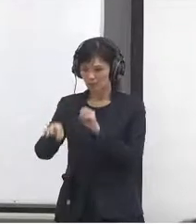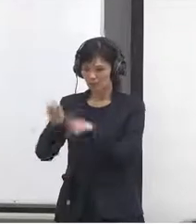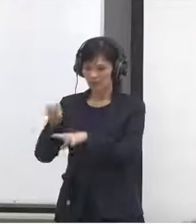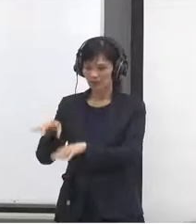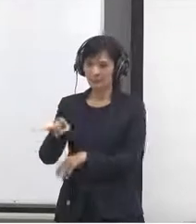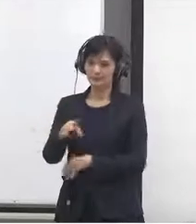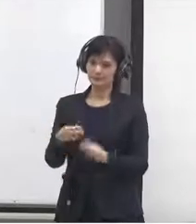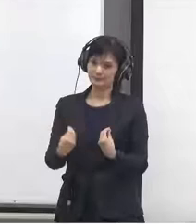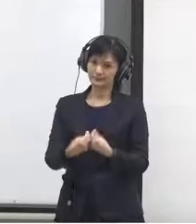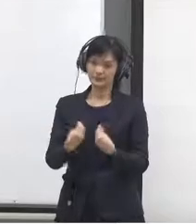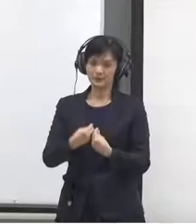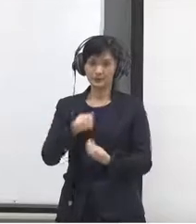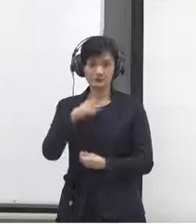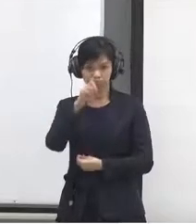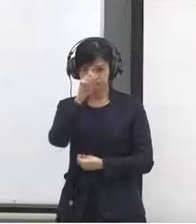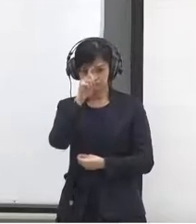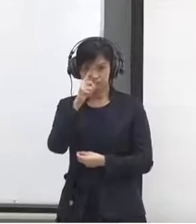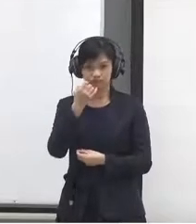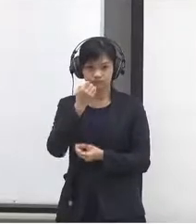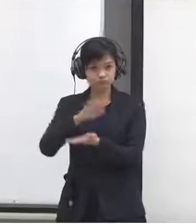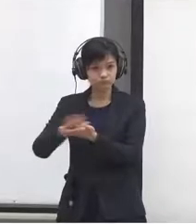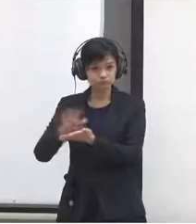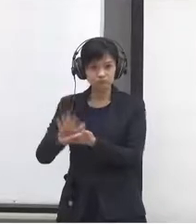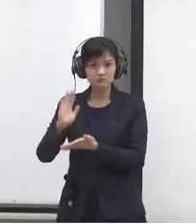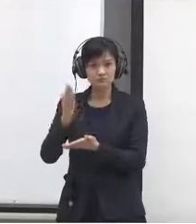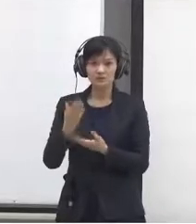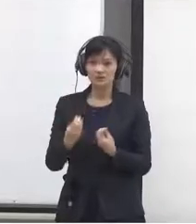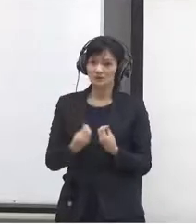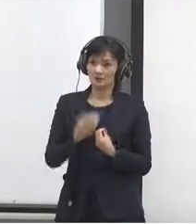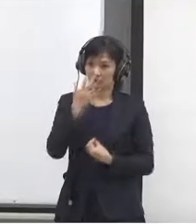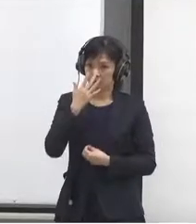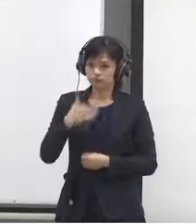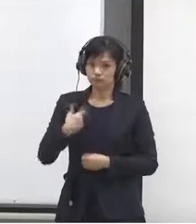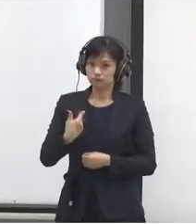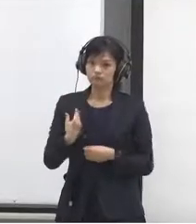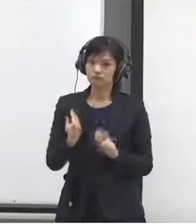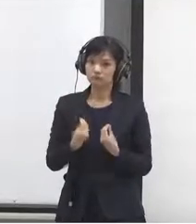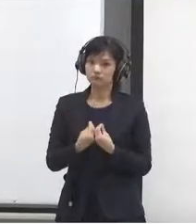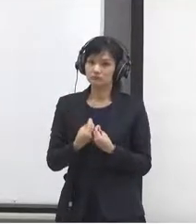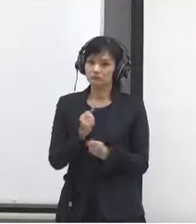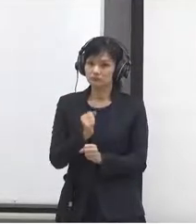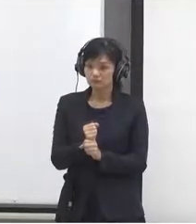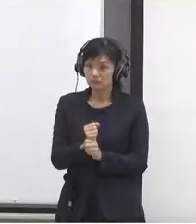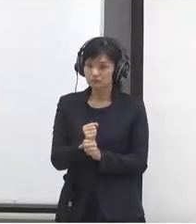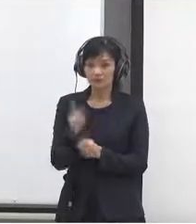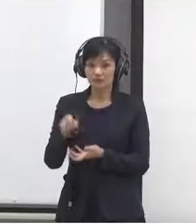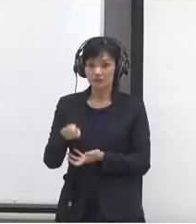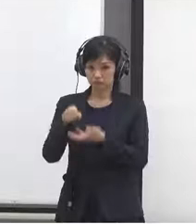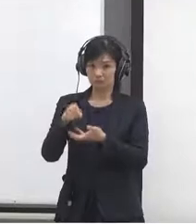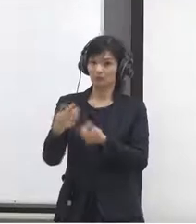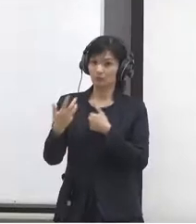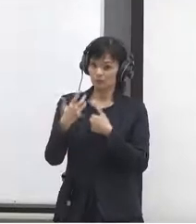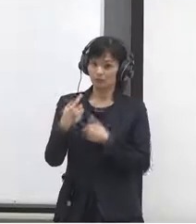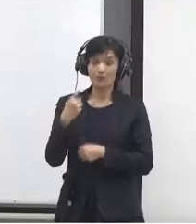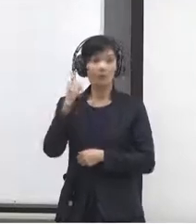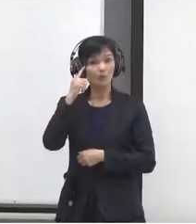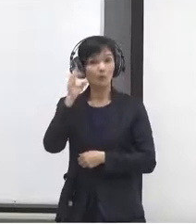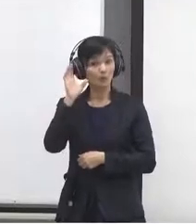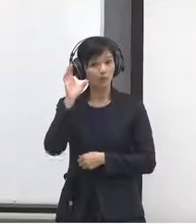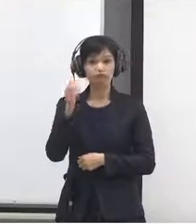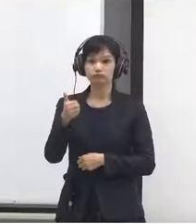do. So that's her proposal. I think people who bring these local issues here are very important